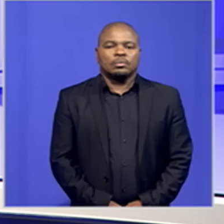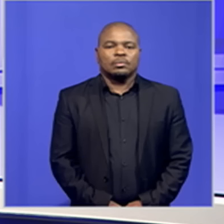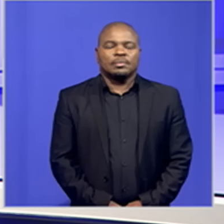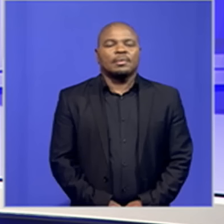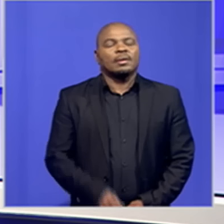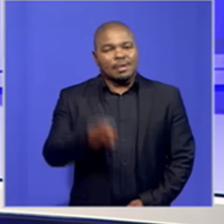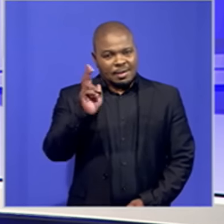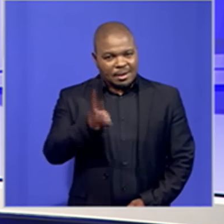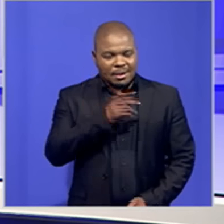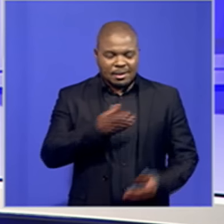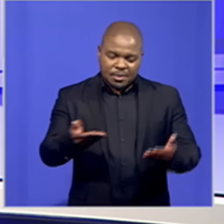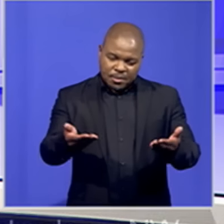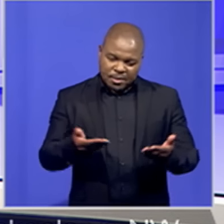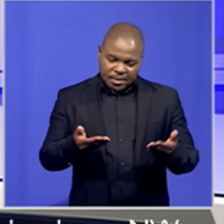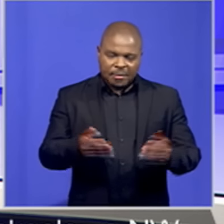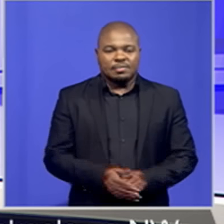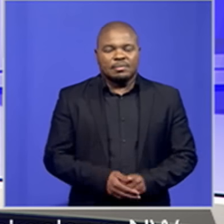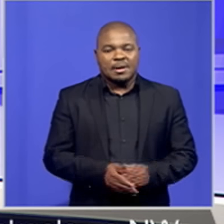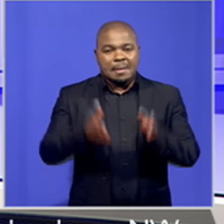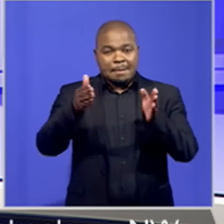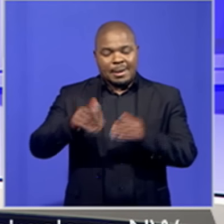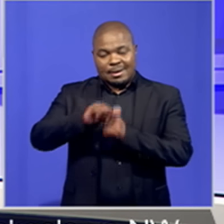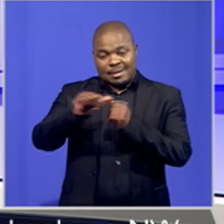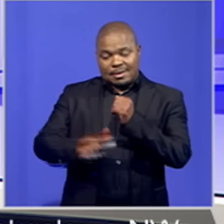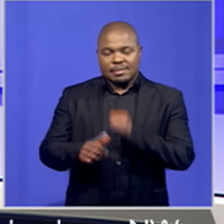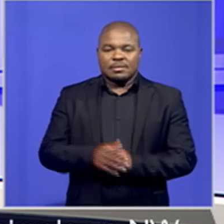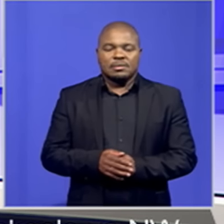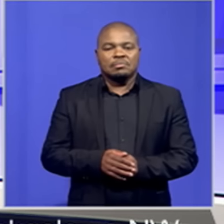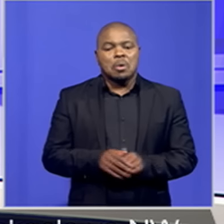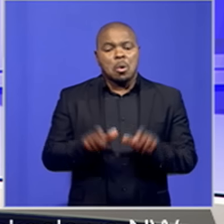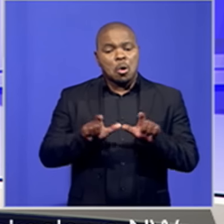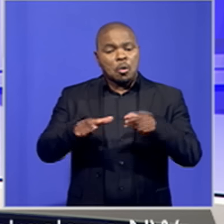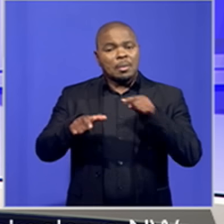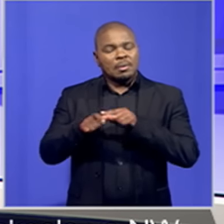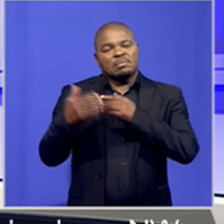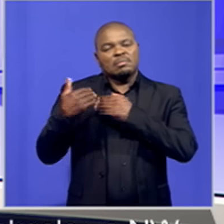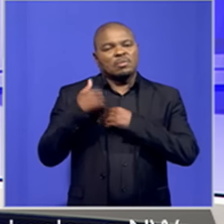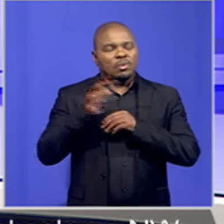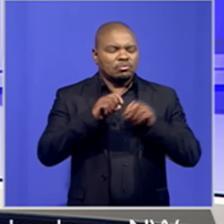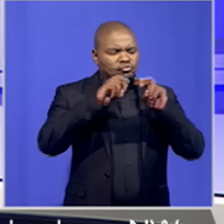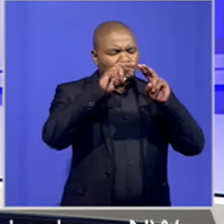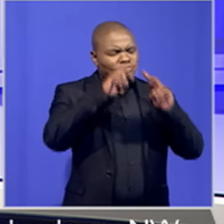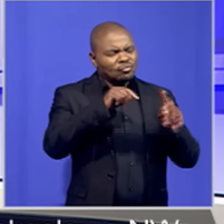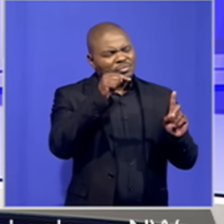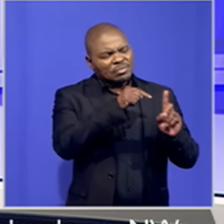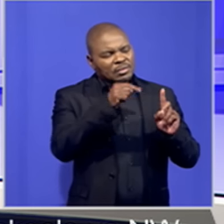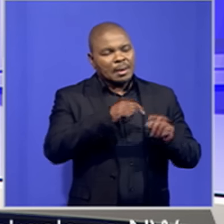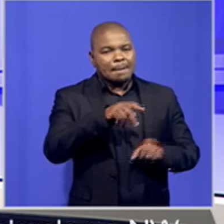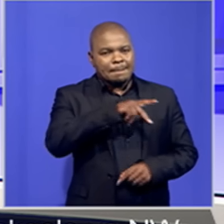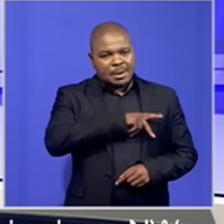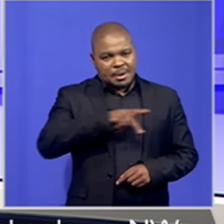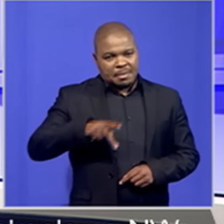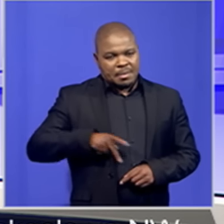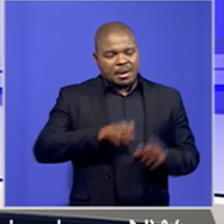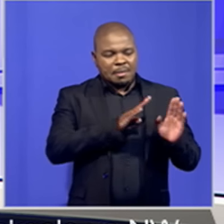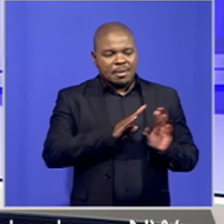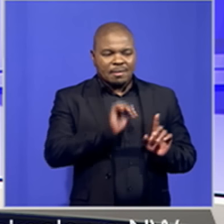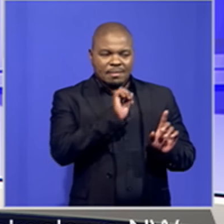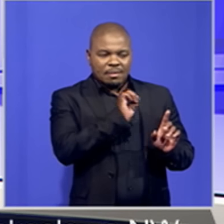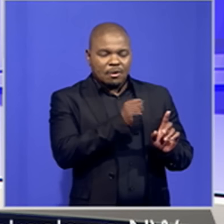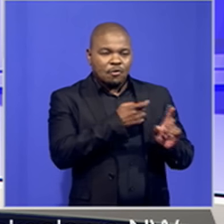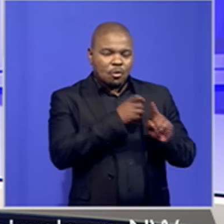Re boe gape re go amogele mogaetso mo karolo ya bofelo mme re ditsoletse ka gore komiti e batlisisang magatwe a maitsholo a sa isegeng kgatlhanong le